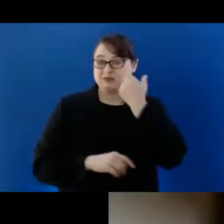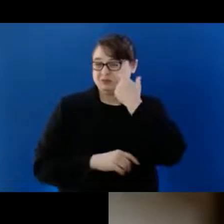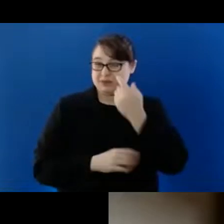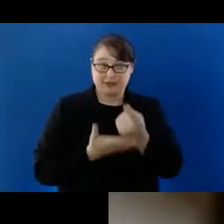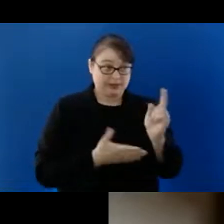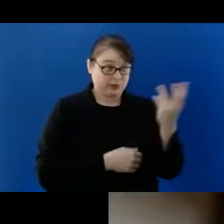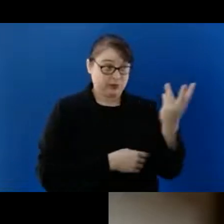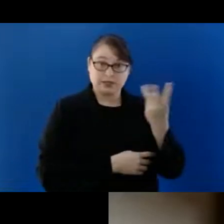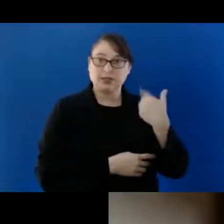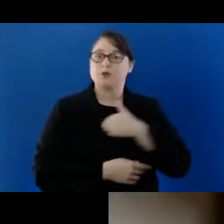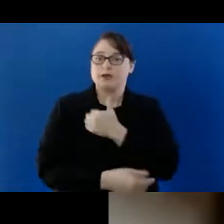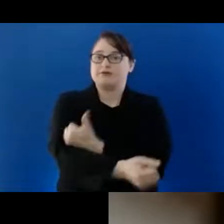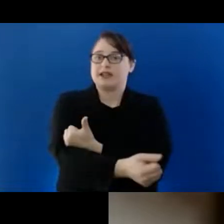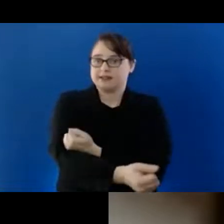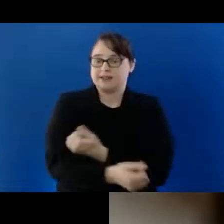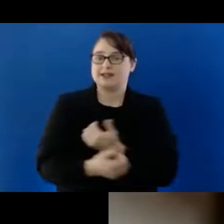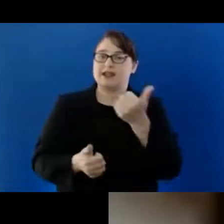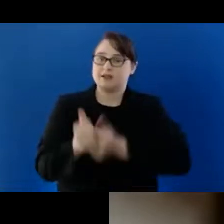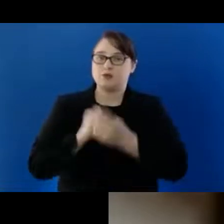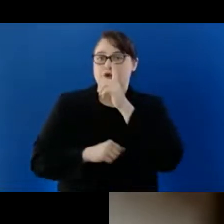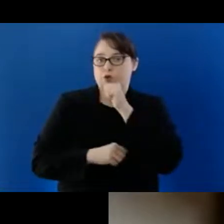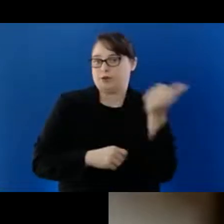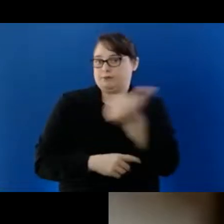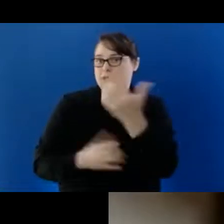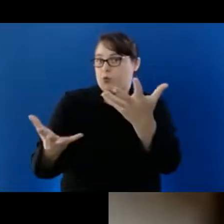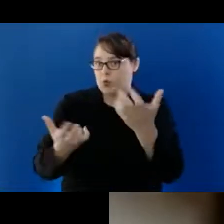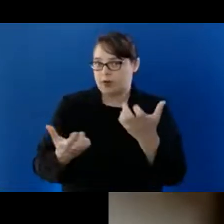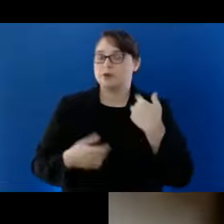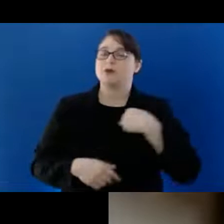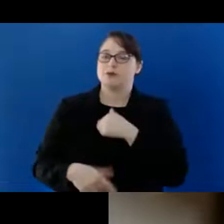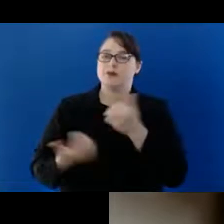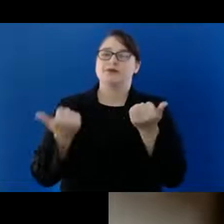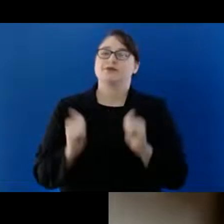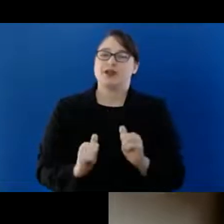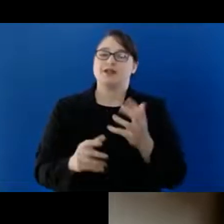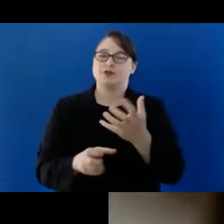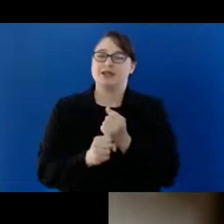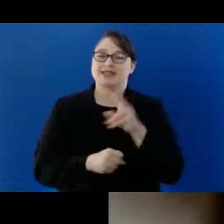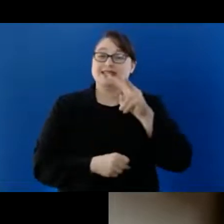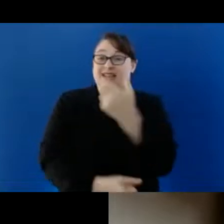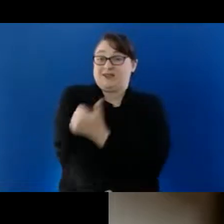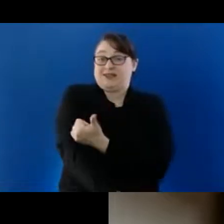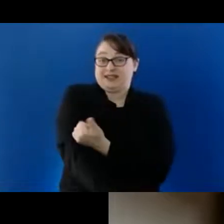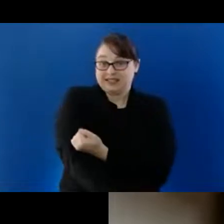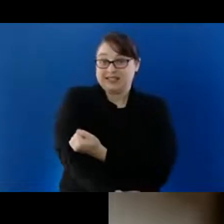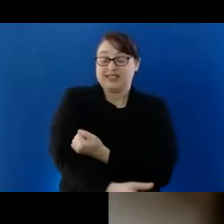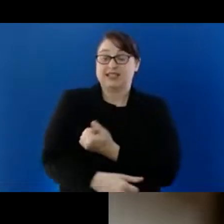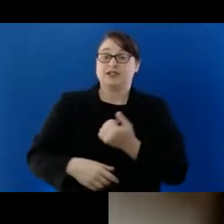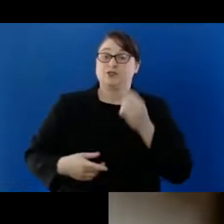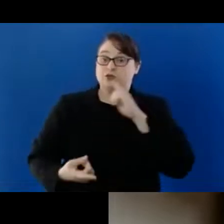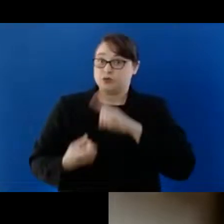And we are especially trying to do that to get the second vaccines in the arms of those that are most impacted by this outbreak.